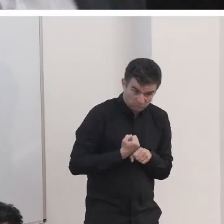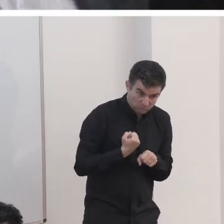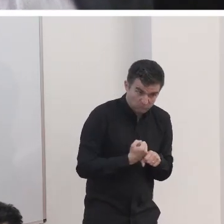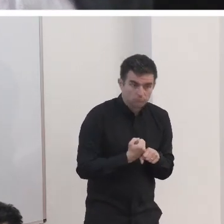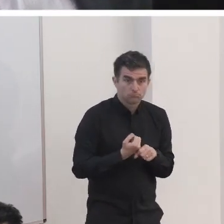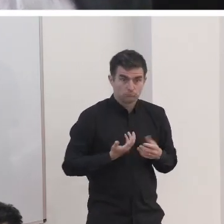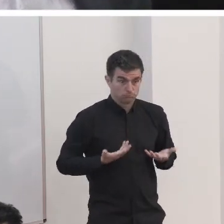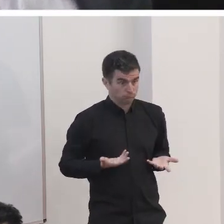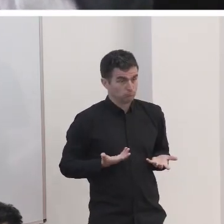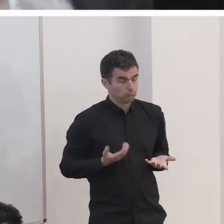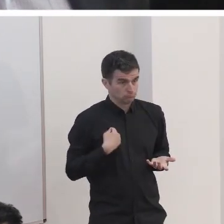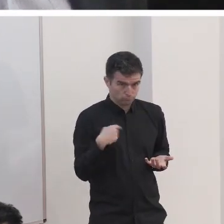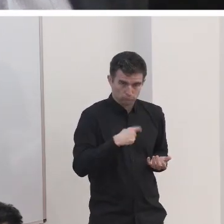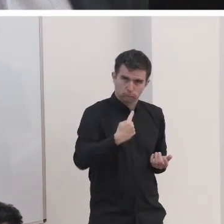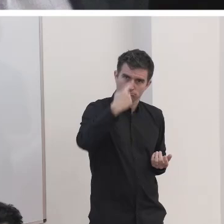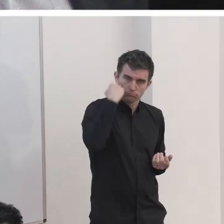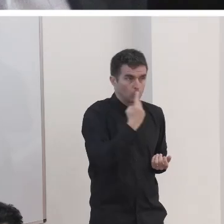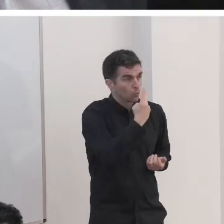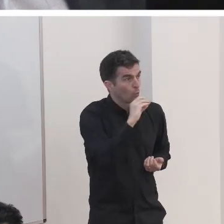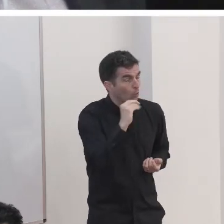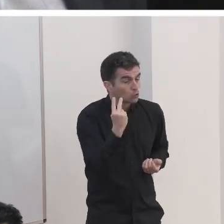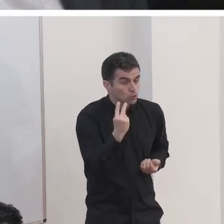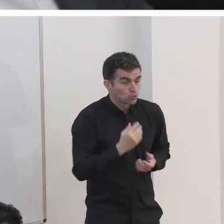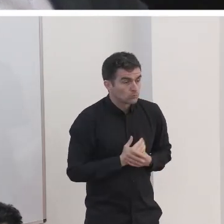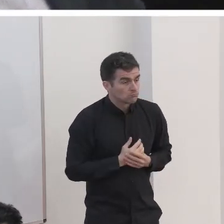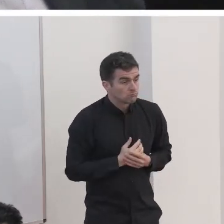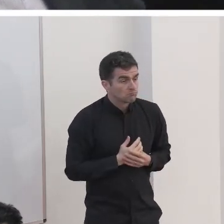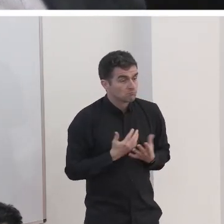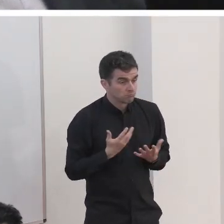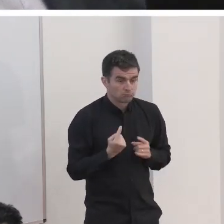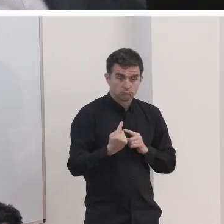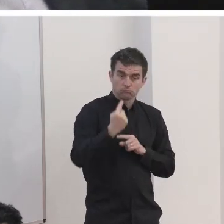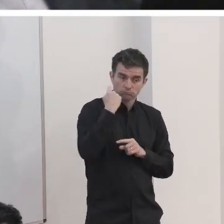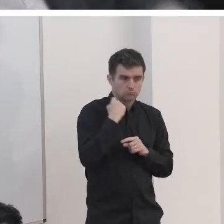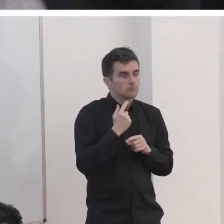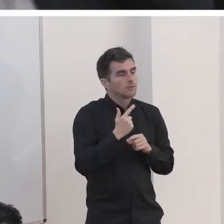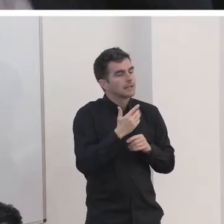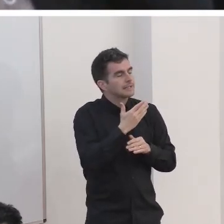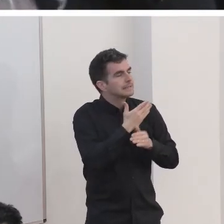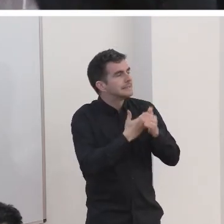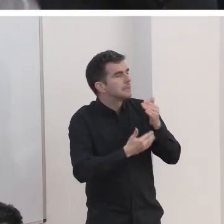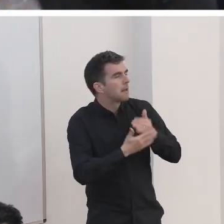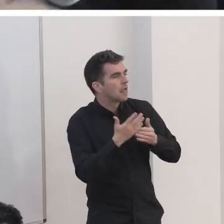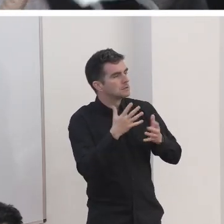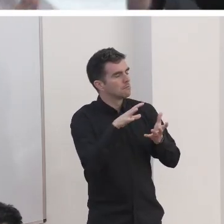change, you know. So like what we did, we pushed because we had no research done on